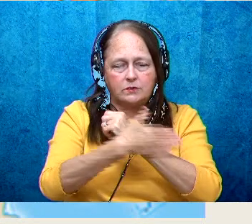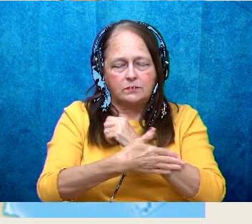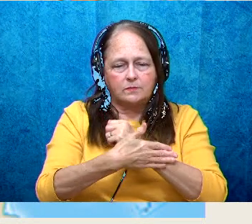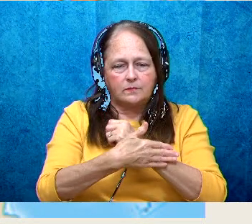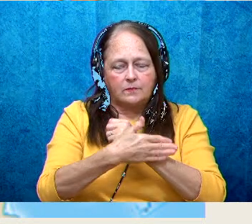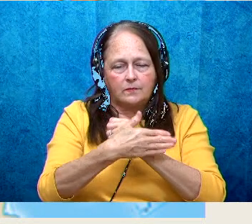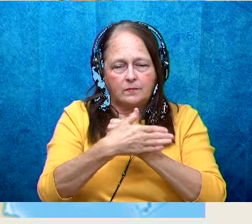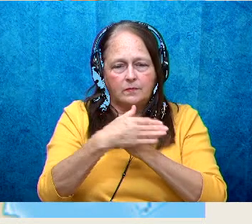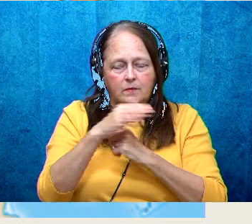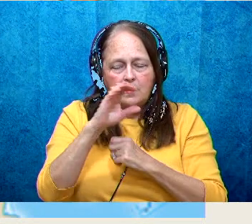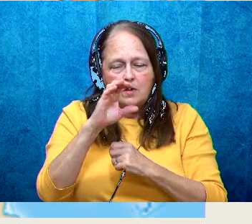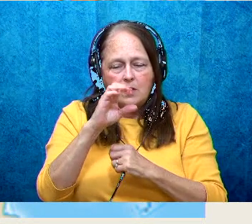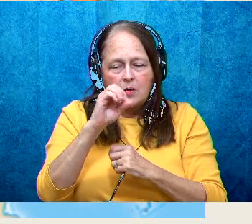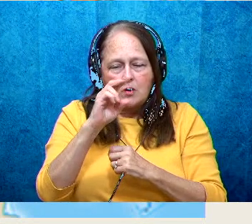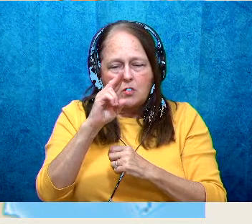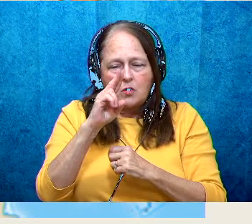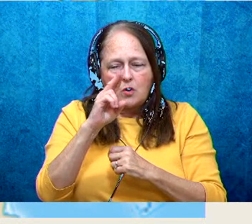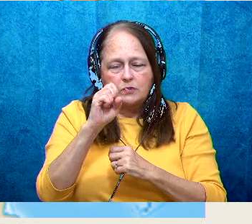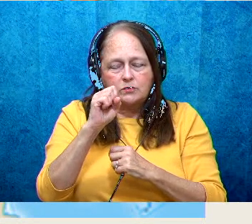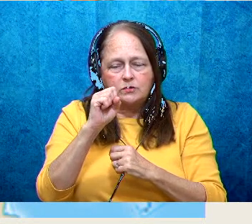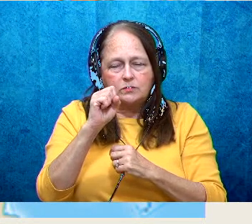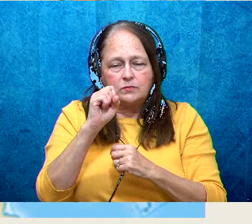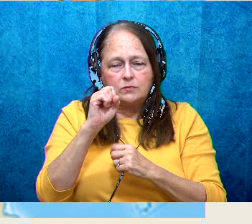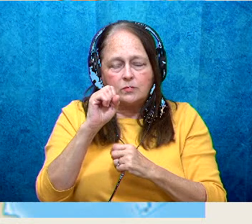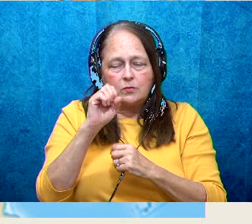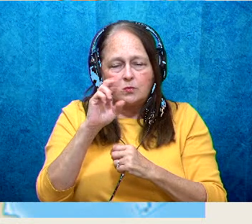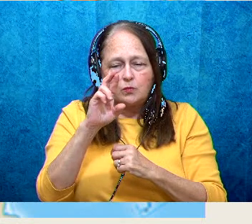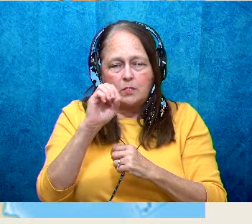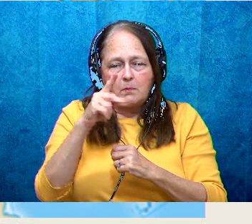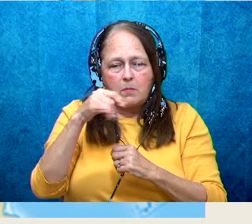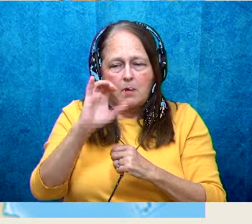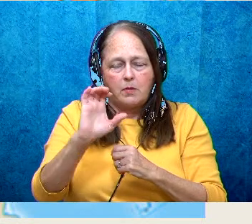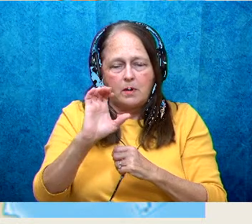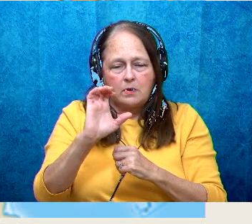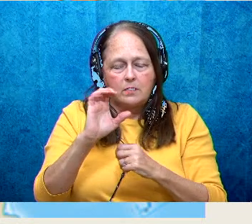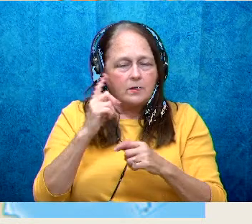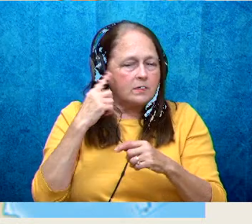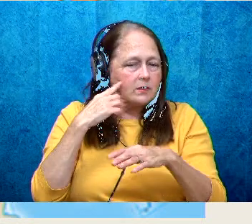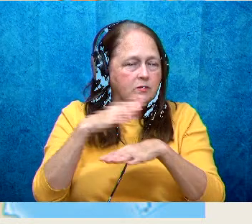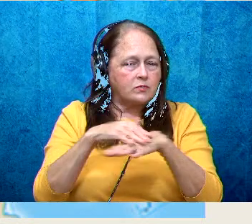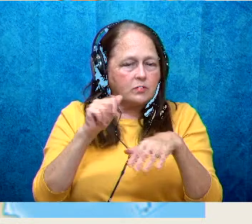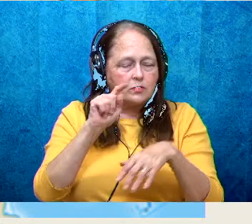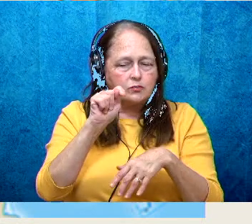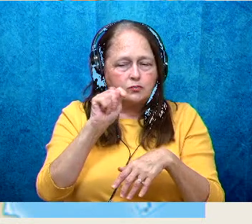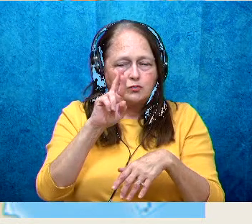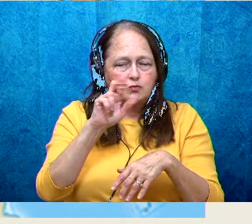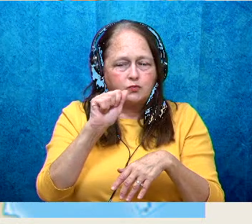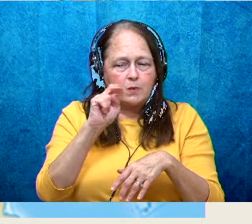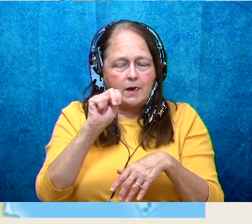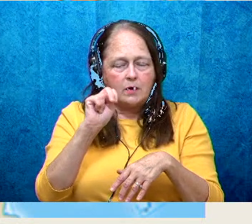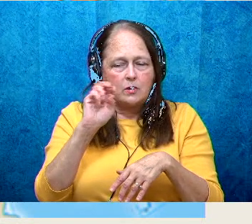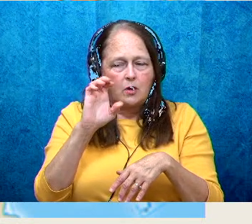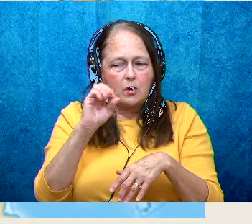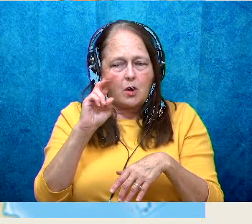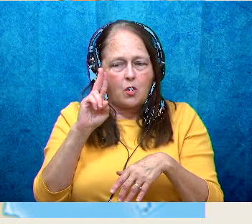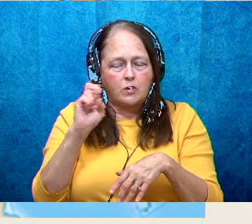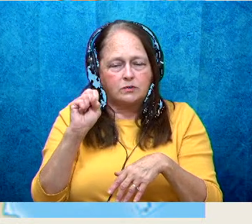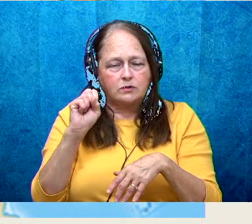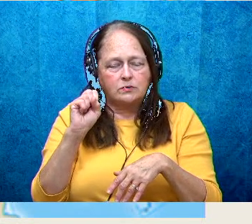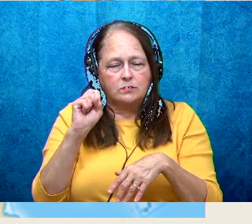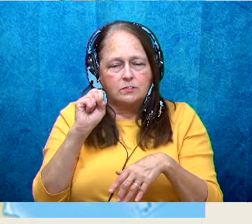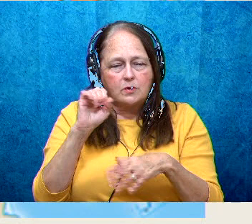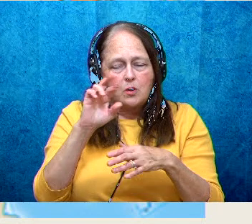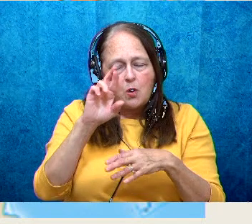the Caucasus republics. You might also hear them called the Trans-Caucasus republics. And in